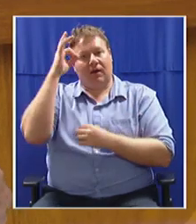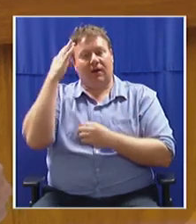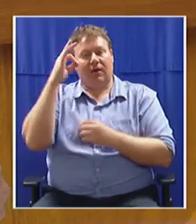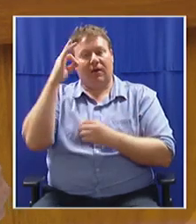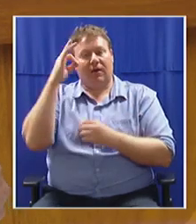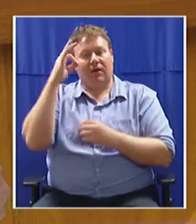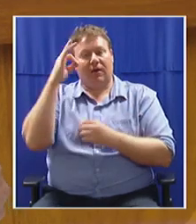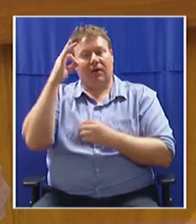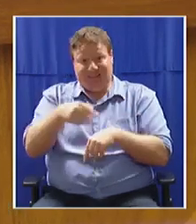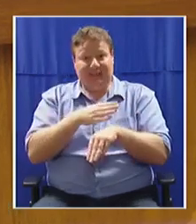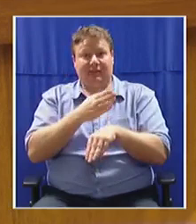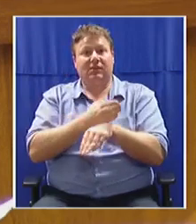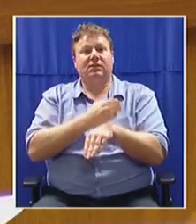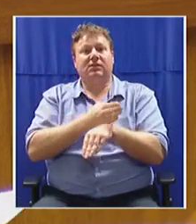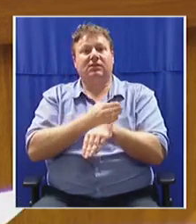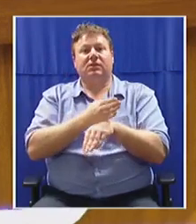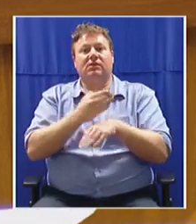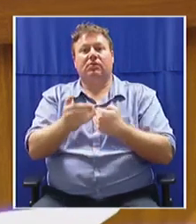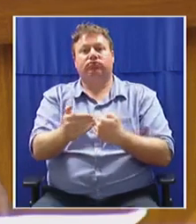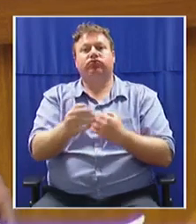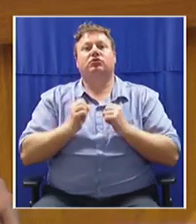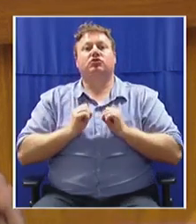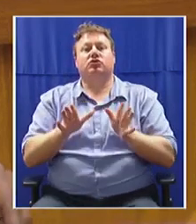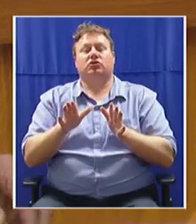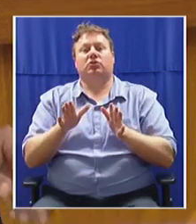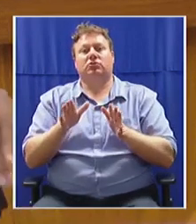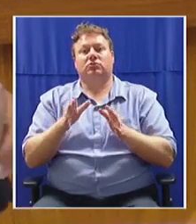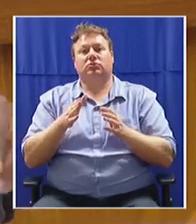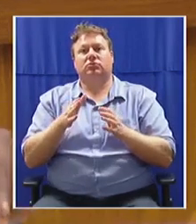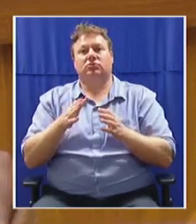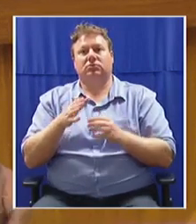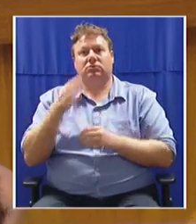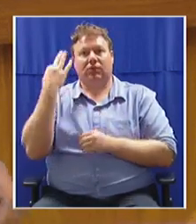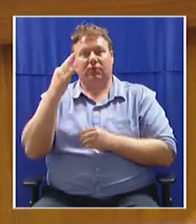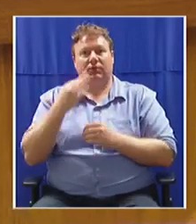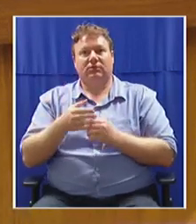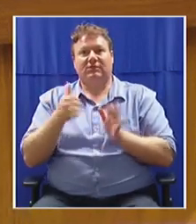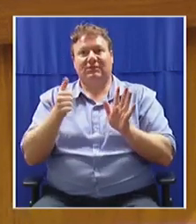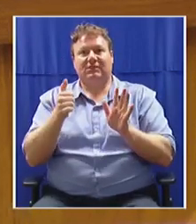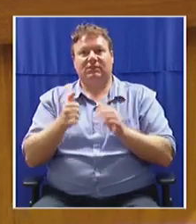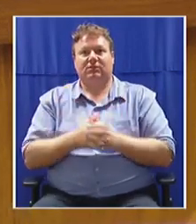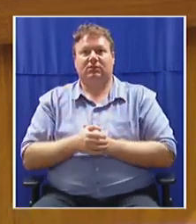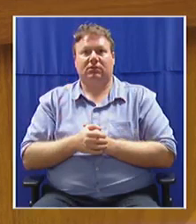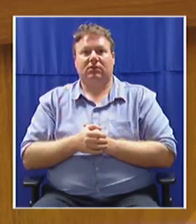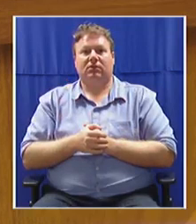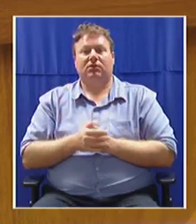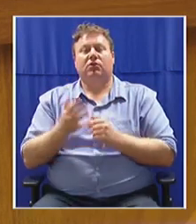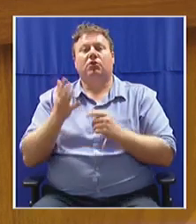office, we wish to emphasize the importance of using this